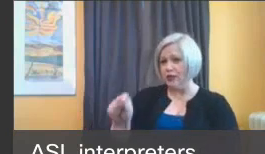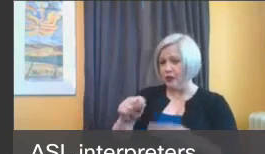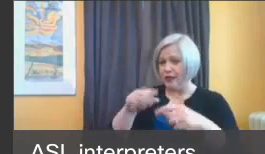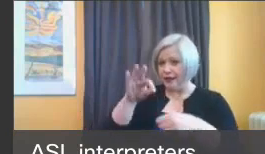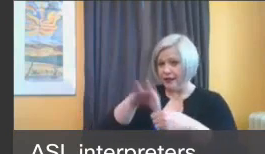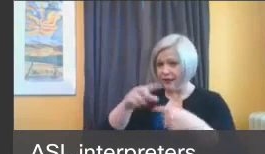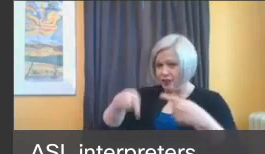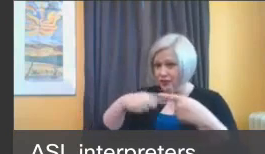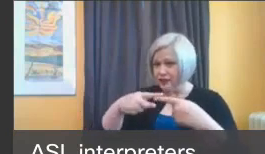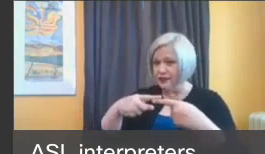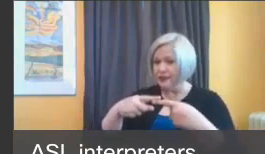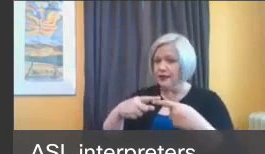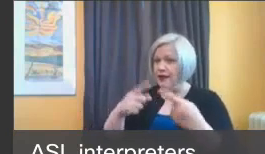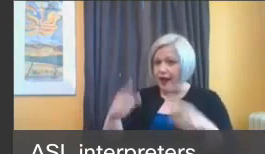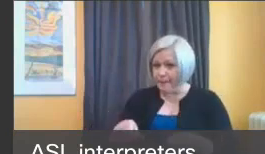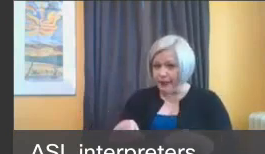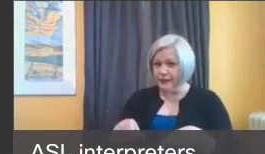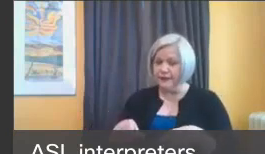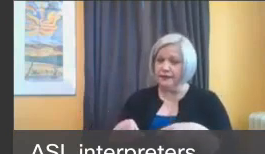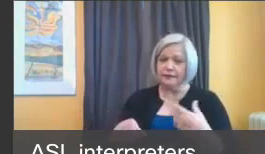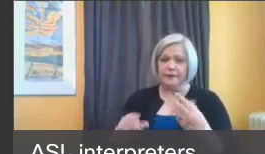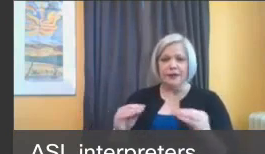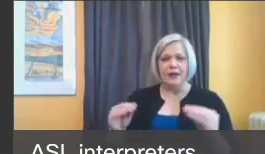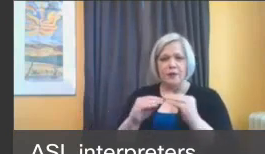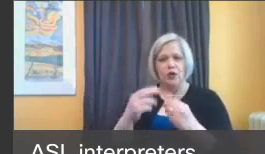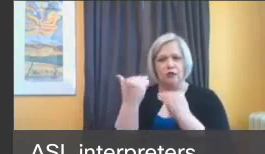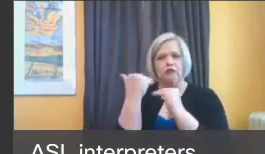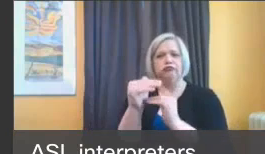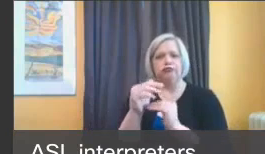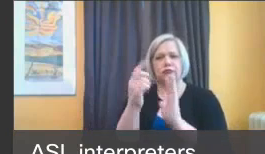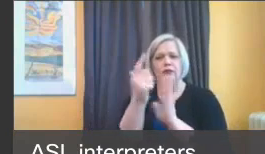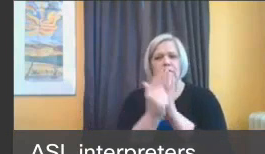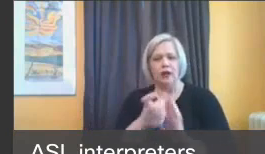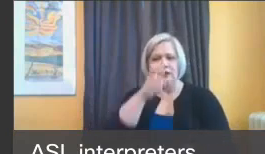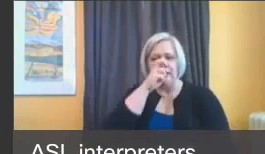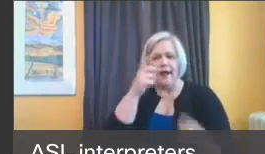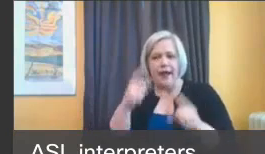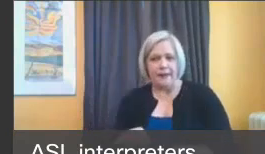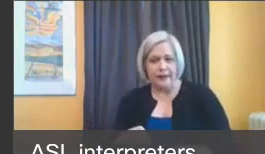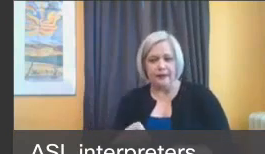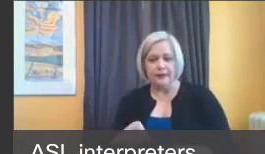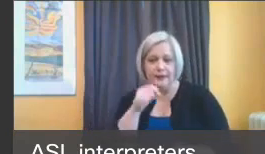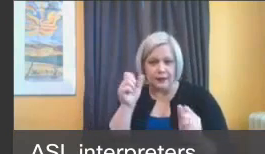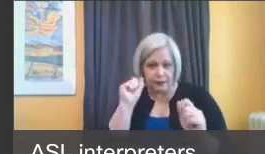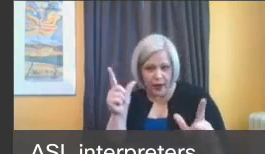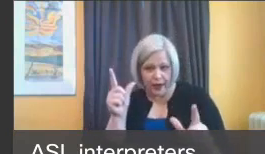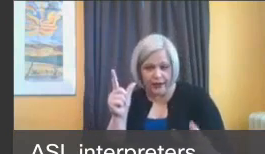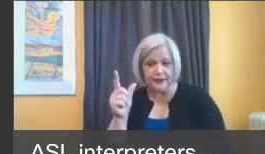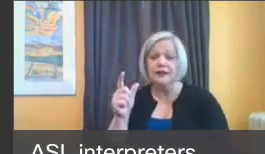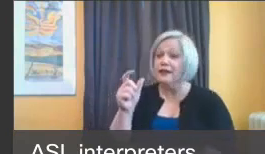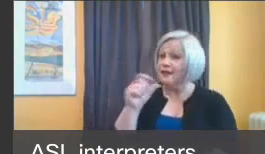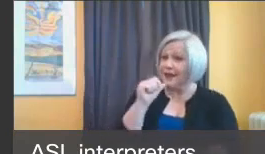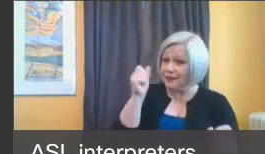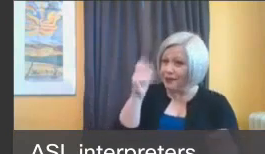these efforts were rewarded with, not surprisingly, more restrictions. And I say not surprisingly because Florida has tried to curb the political power